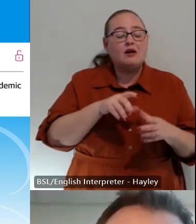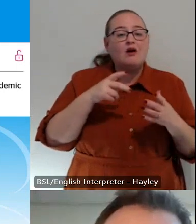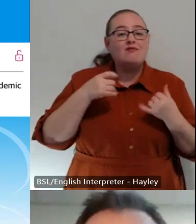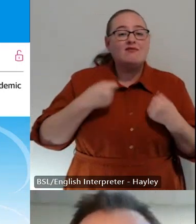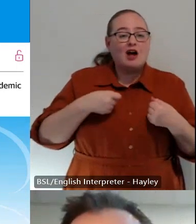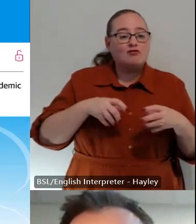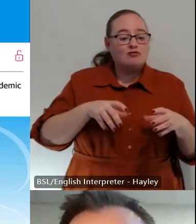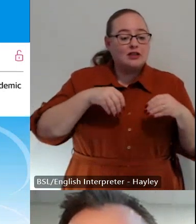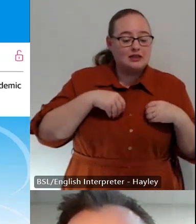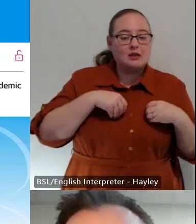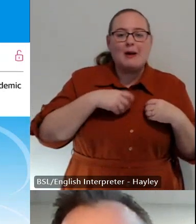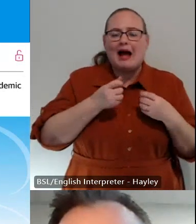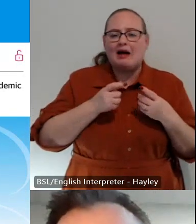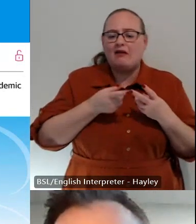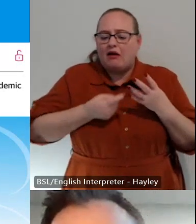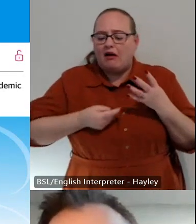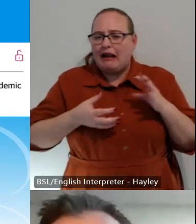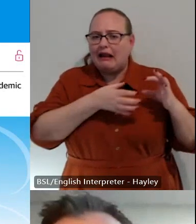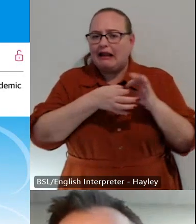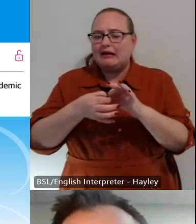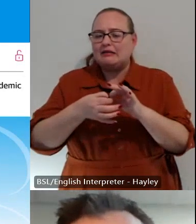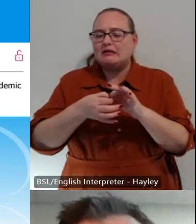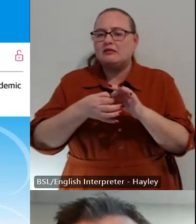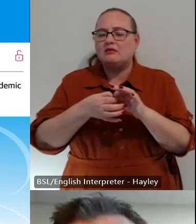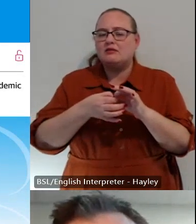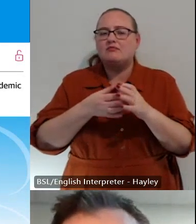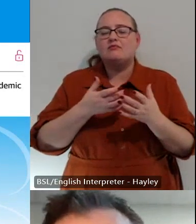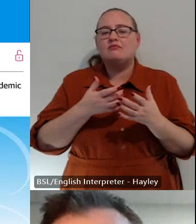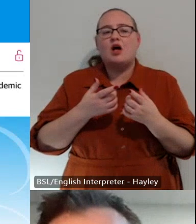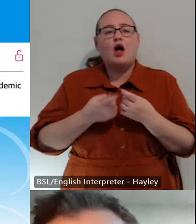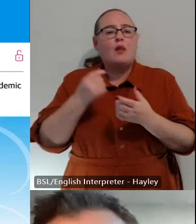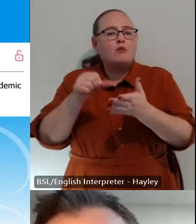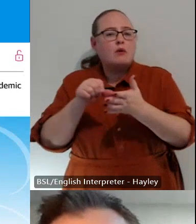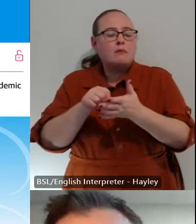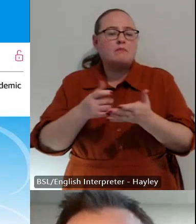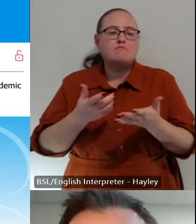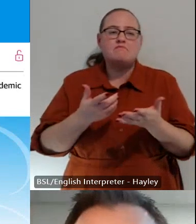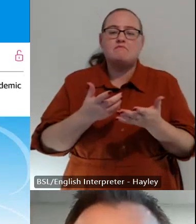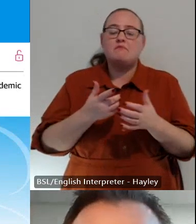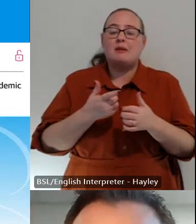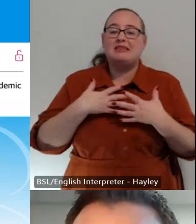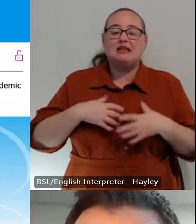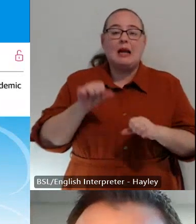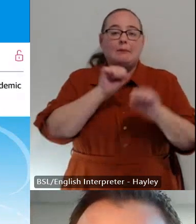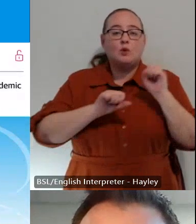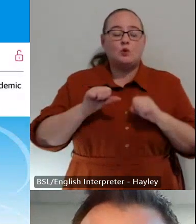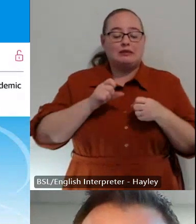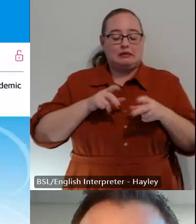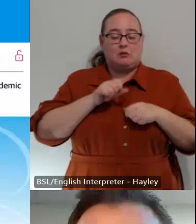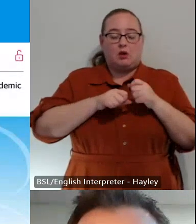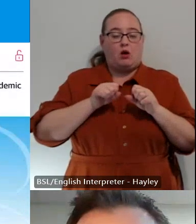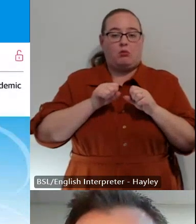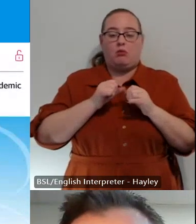long COVID that we might think about, but are other problems prompted, in particular, things like autoimmune conditions. And one that's really raised its